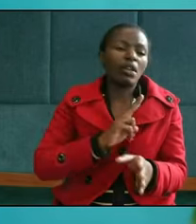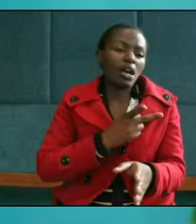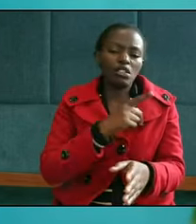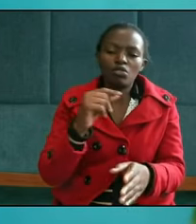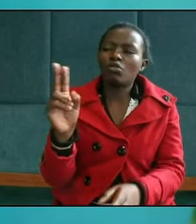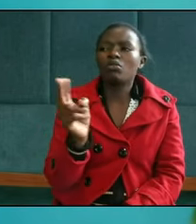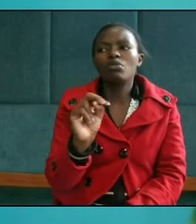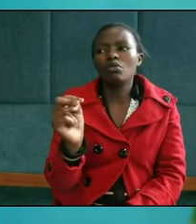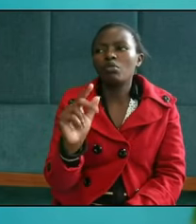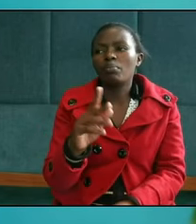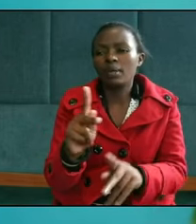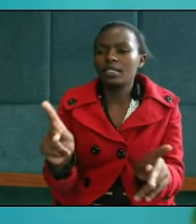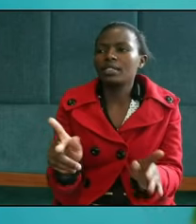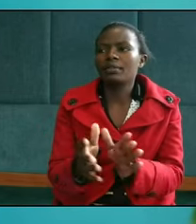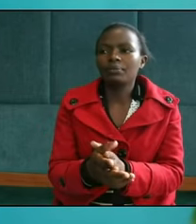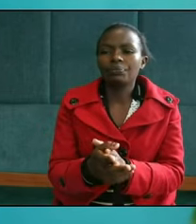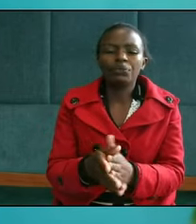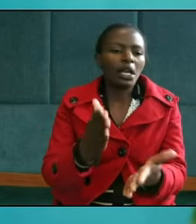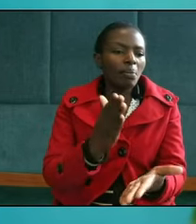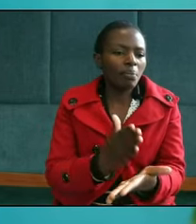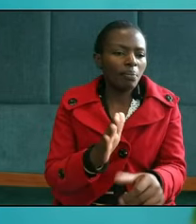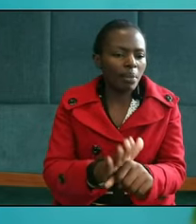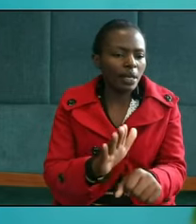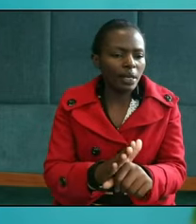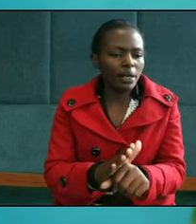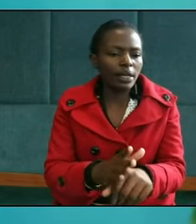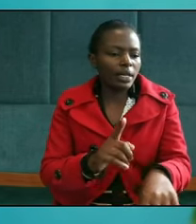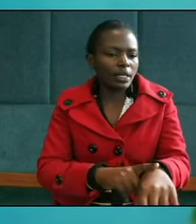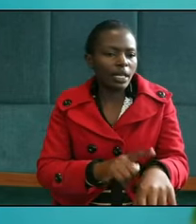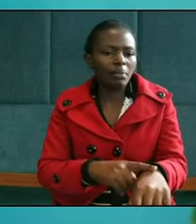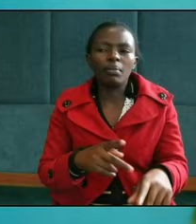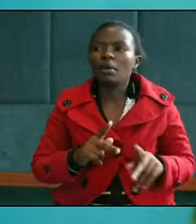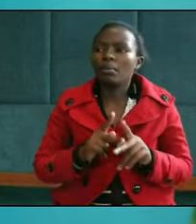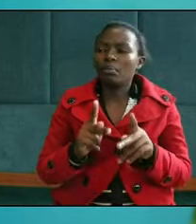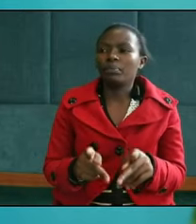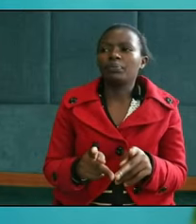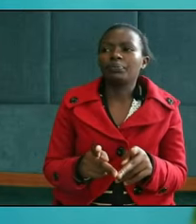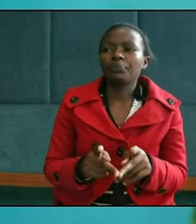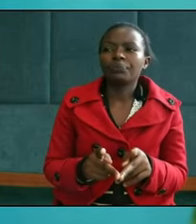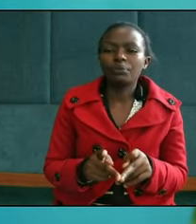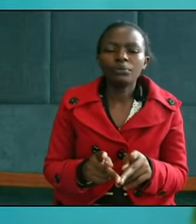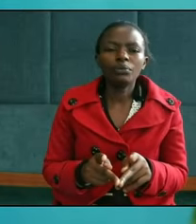anywhere. Men on occasion, dear people, let me say it later. If leaders